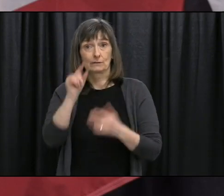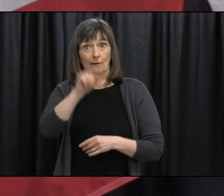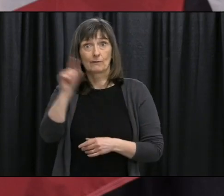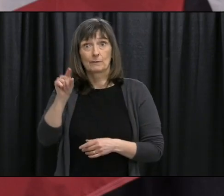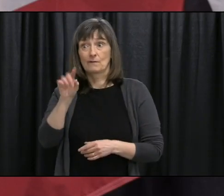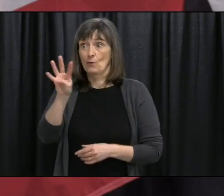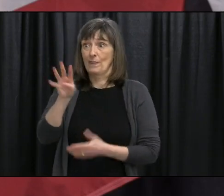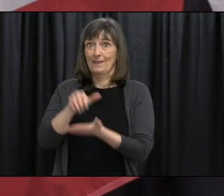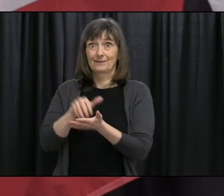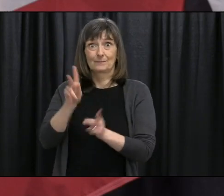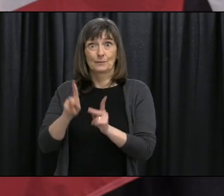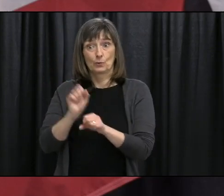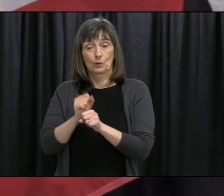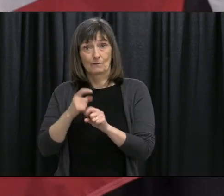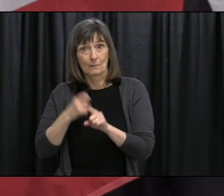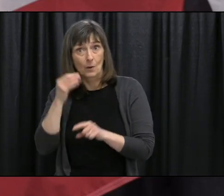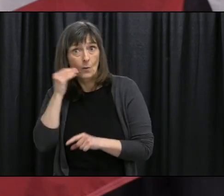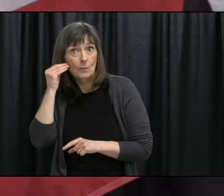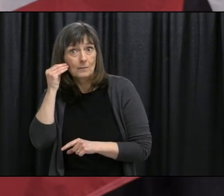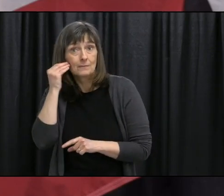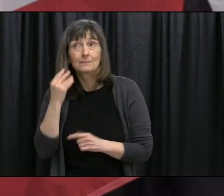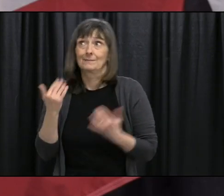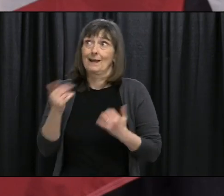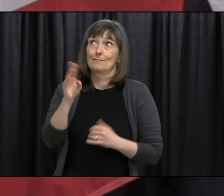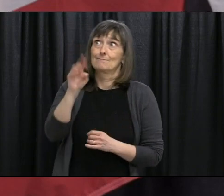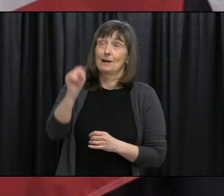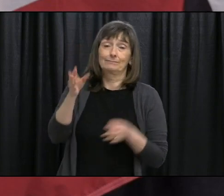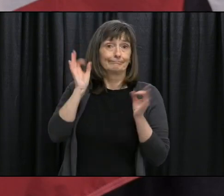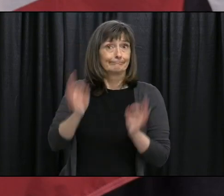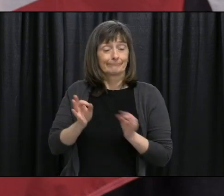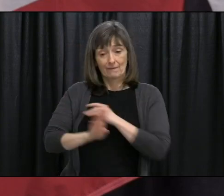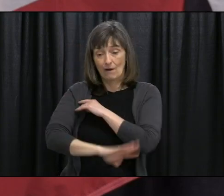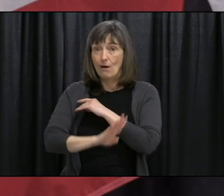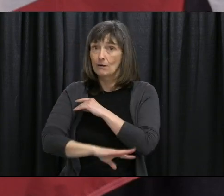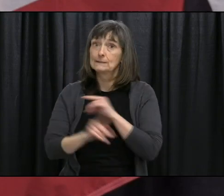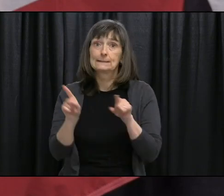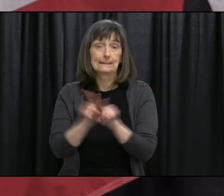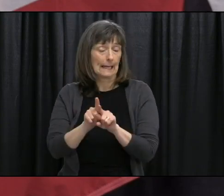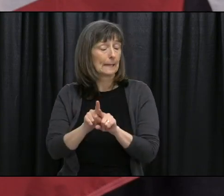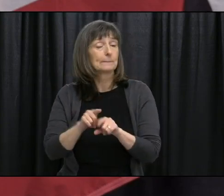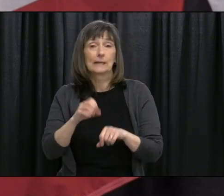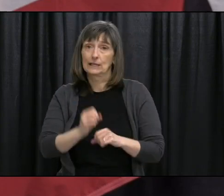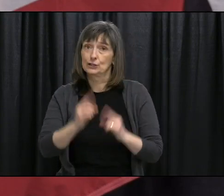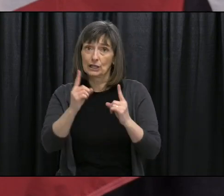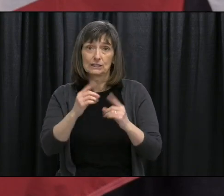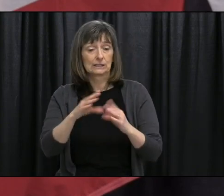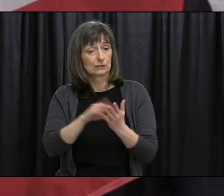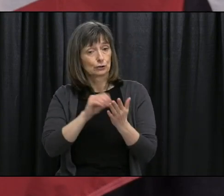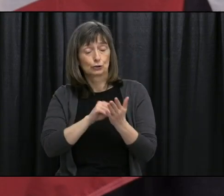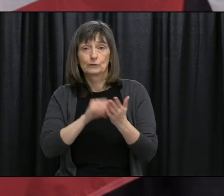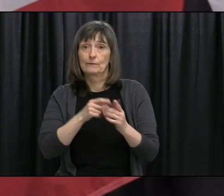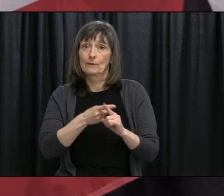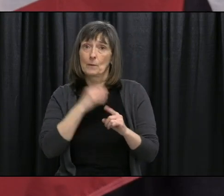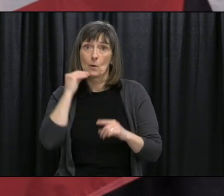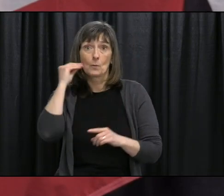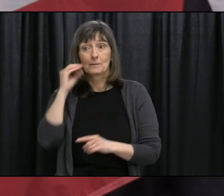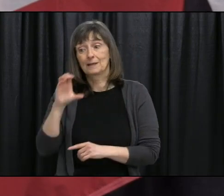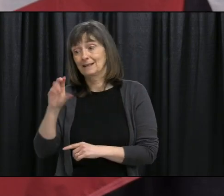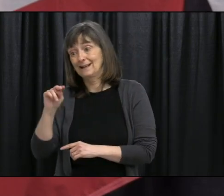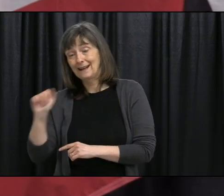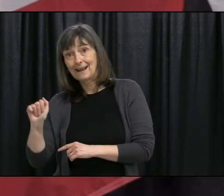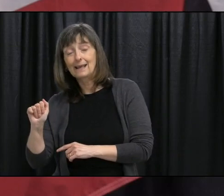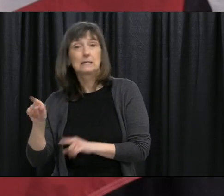know Memorial right now for the first fall semester, they will be doing the same thing. CNA through the college system, they will be doing the